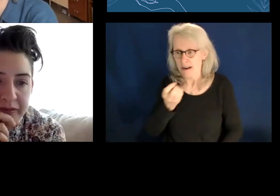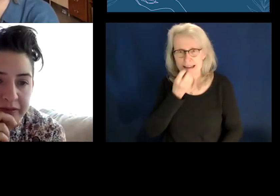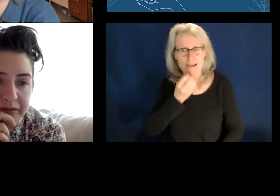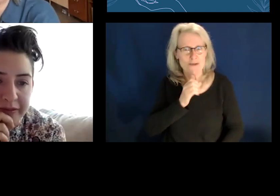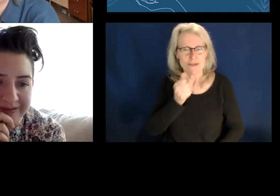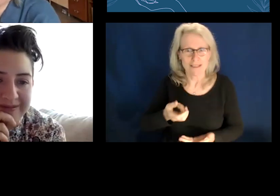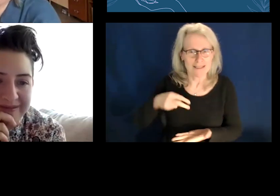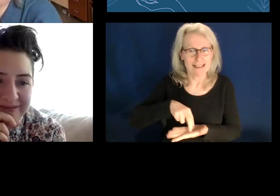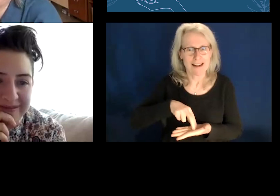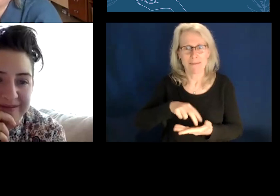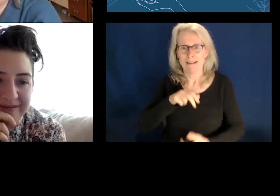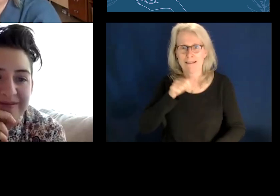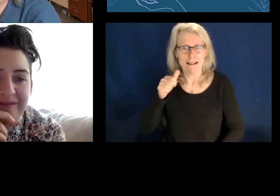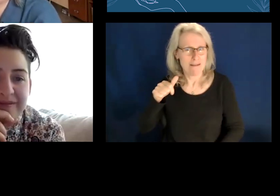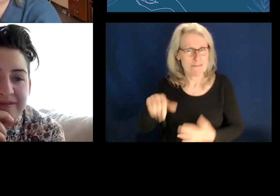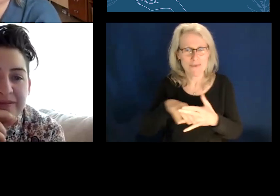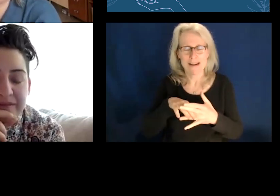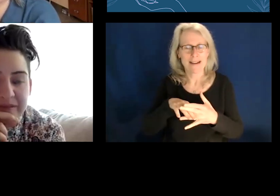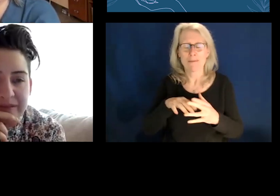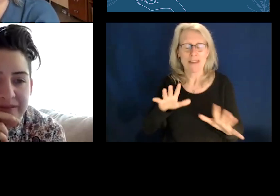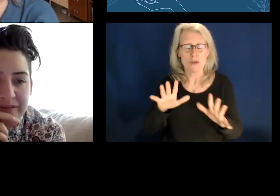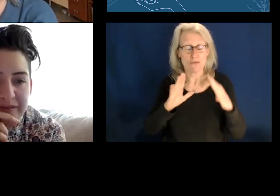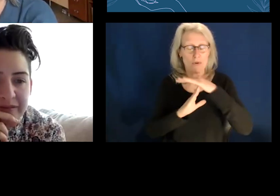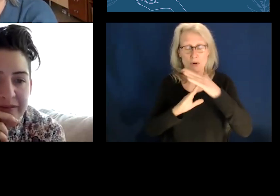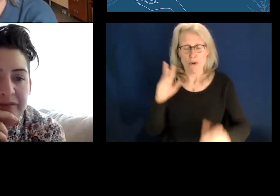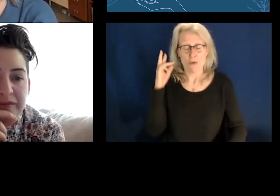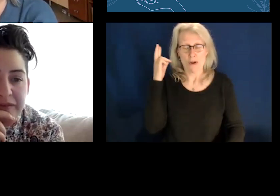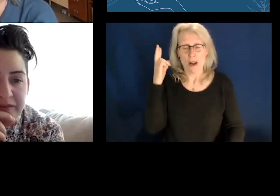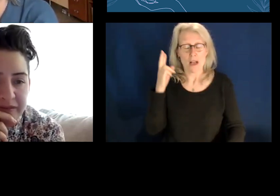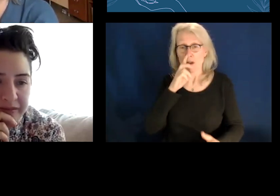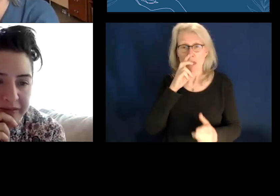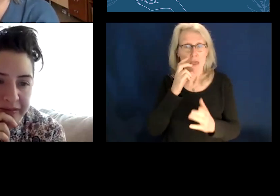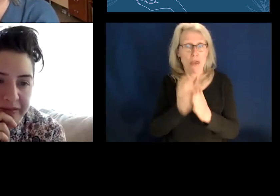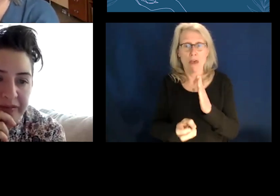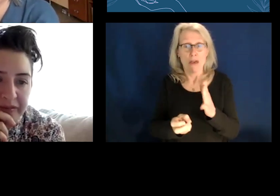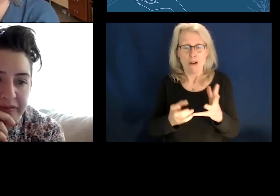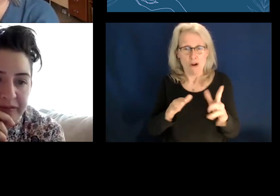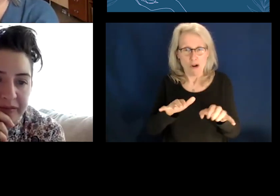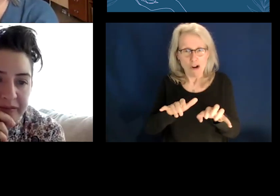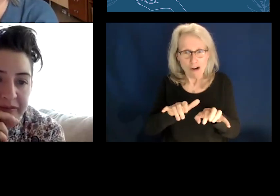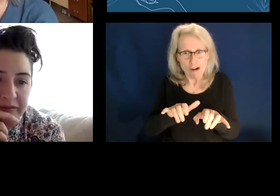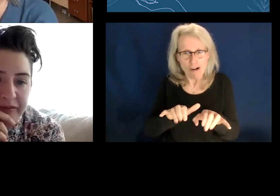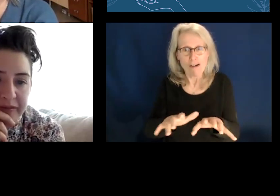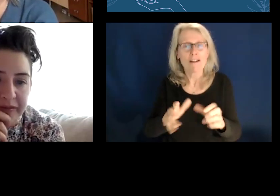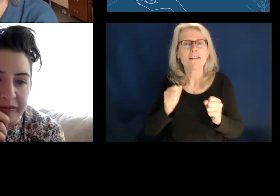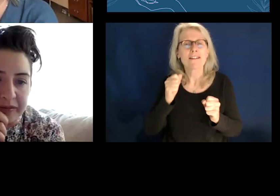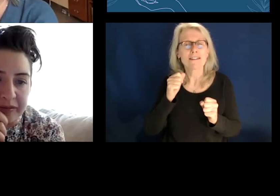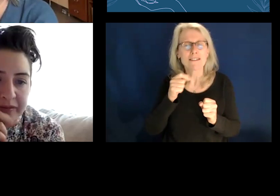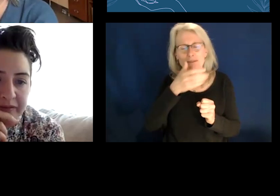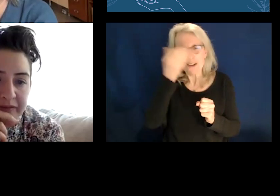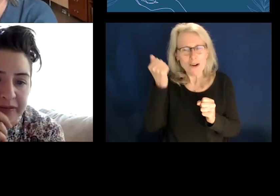a second, I better take a break. But you just get completely absorbed in the joy of that experience.